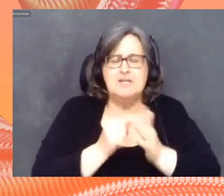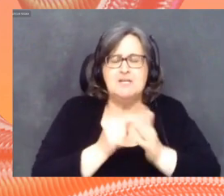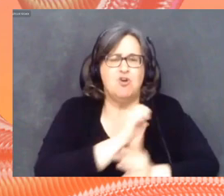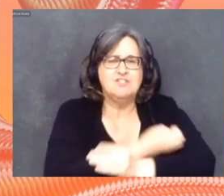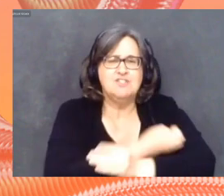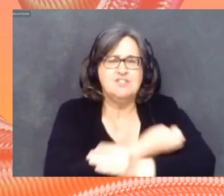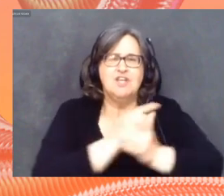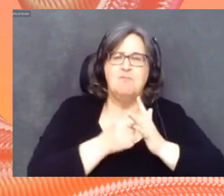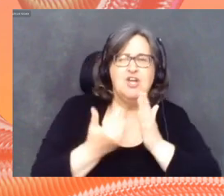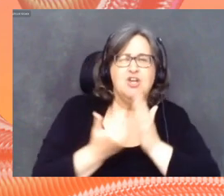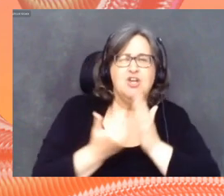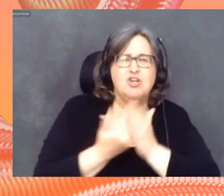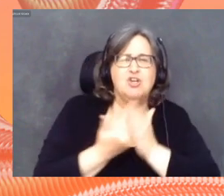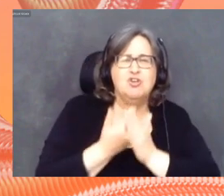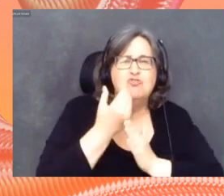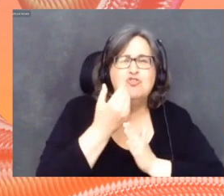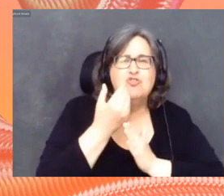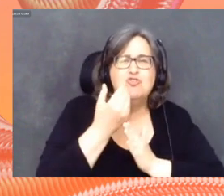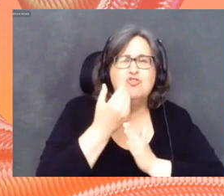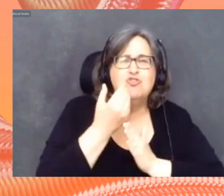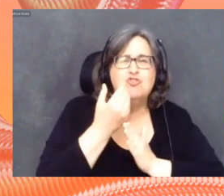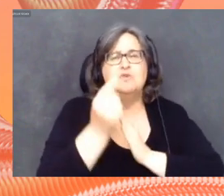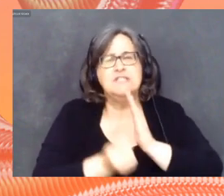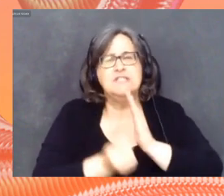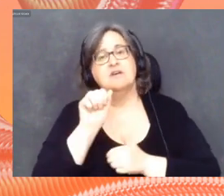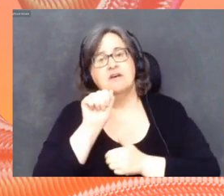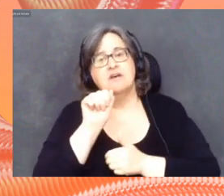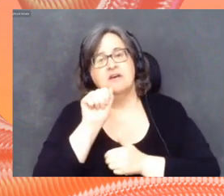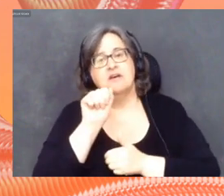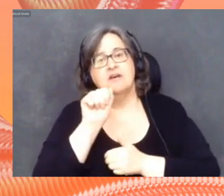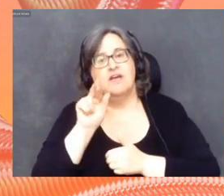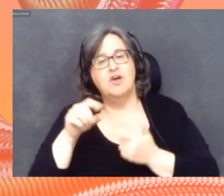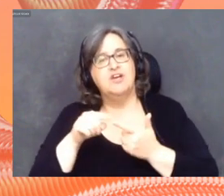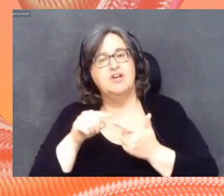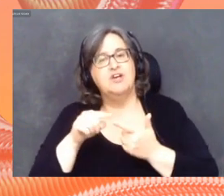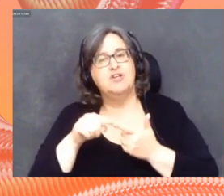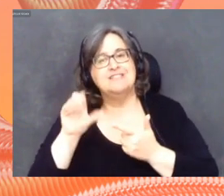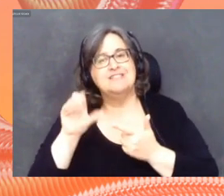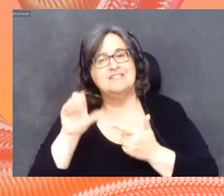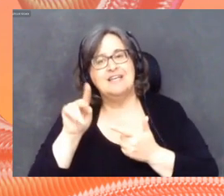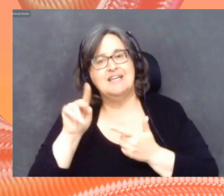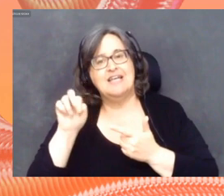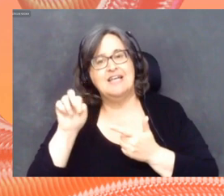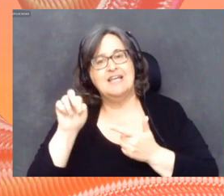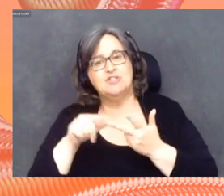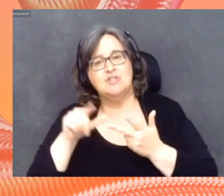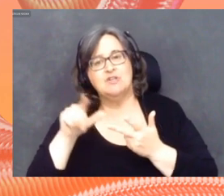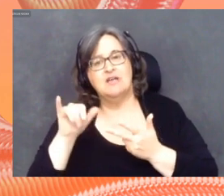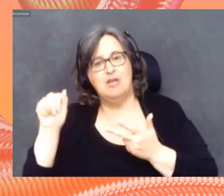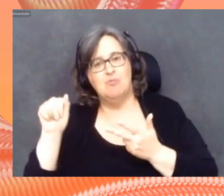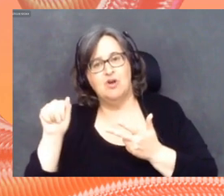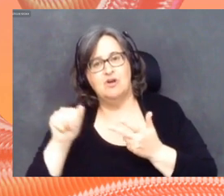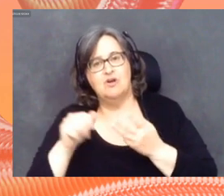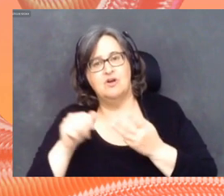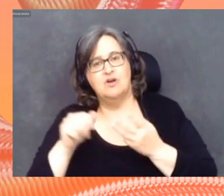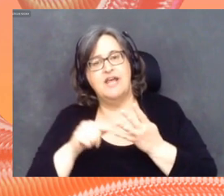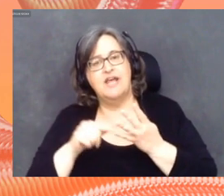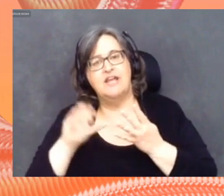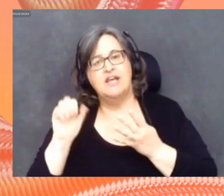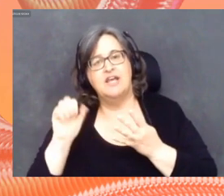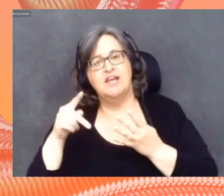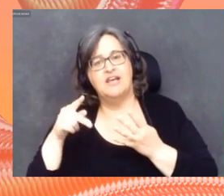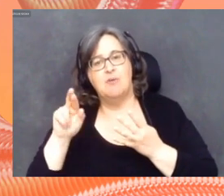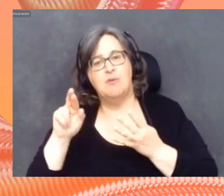of a new season. So Aries, Cancer, Libra, and Capricorn.